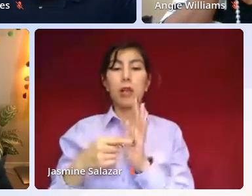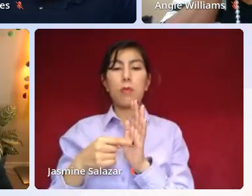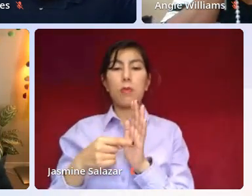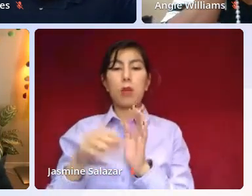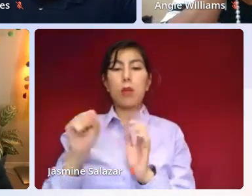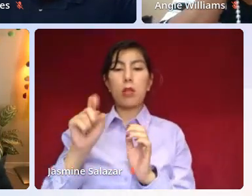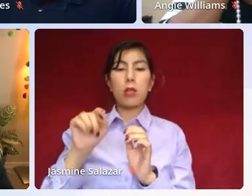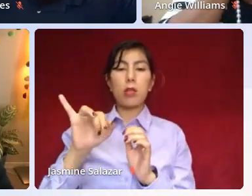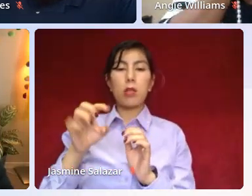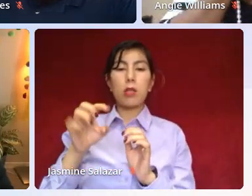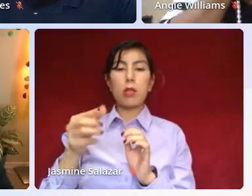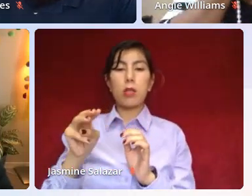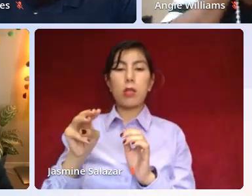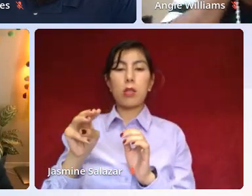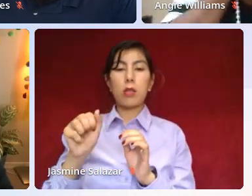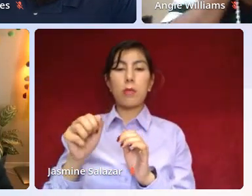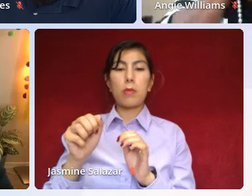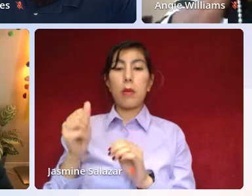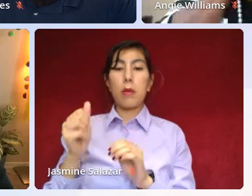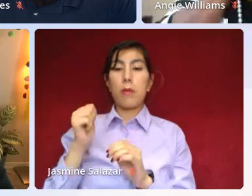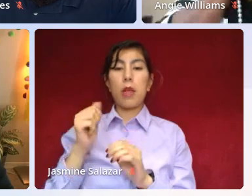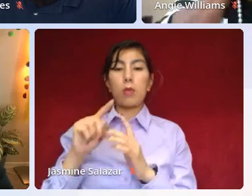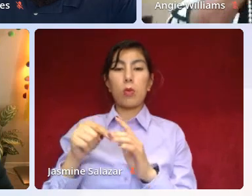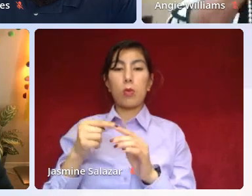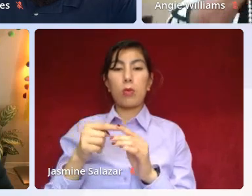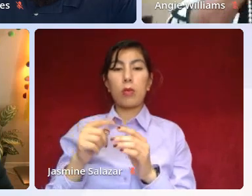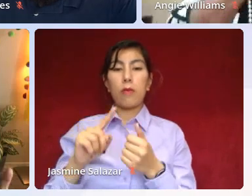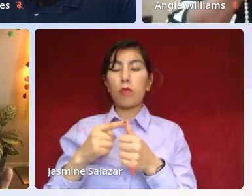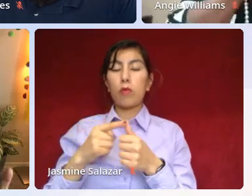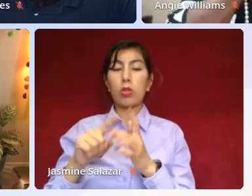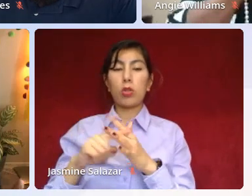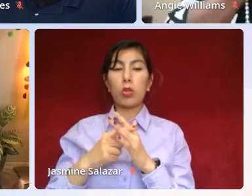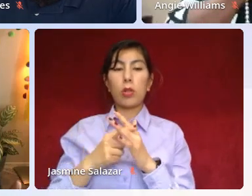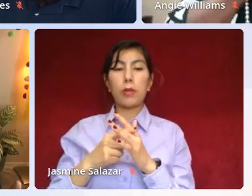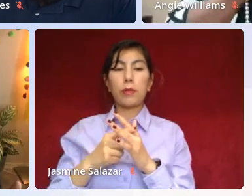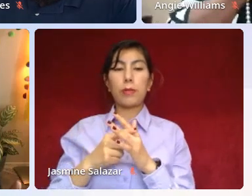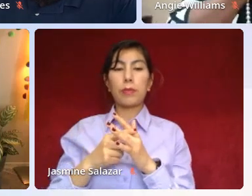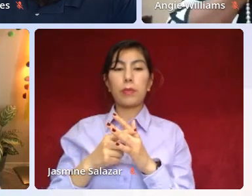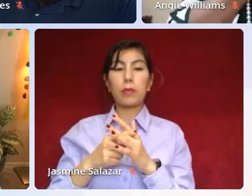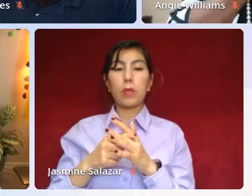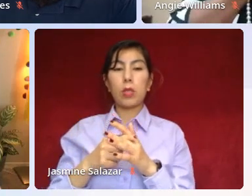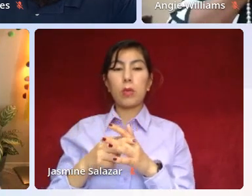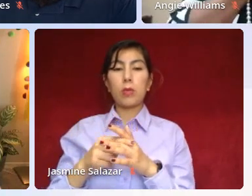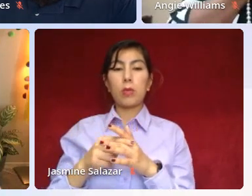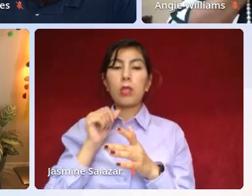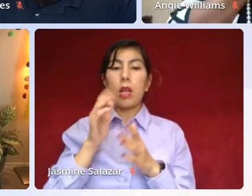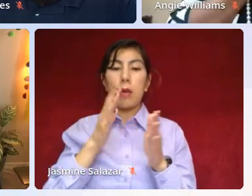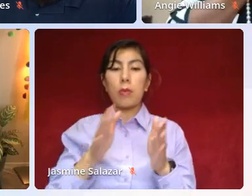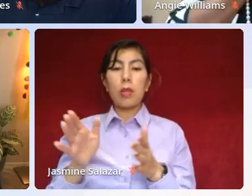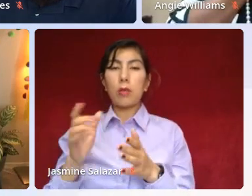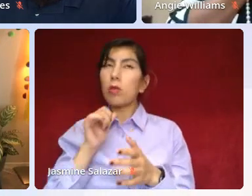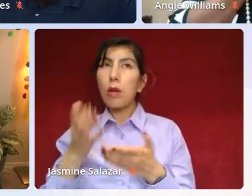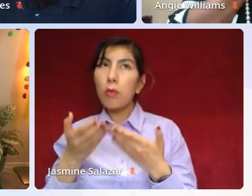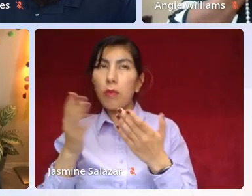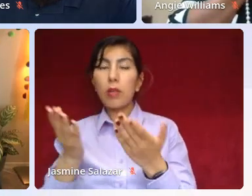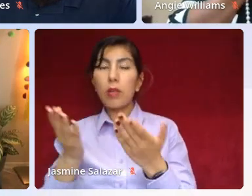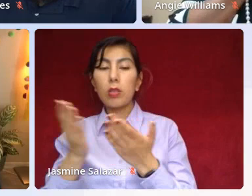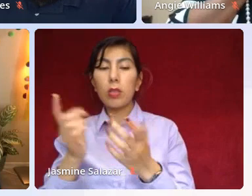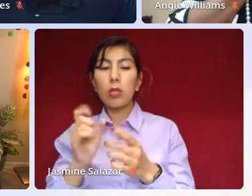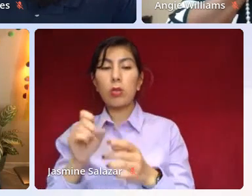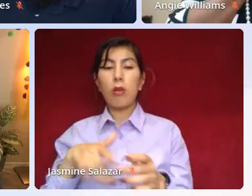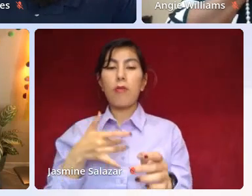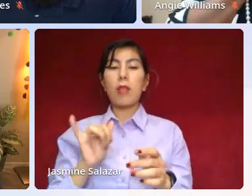stigma back when we first started, and we were planning grants, so we weren't providing services. So I felt